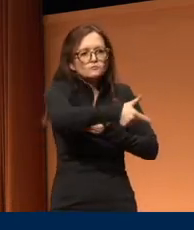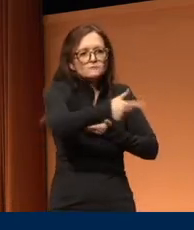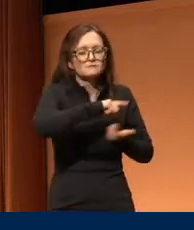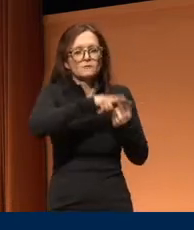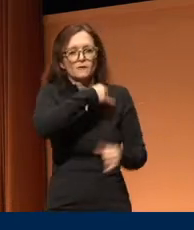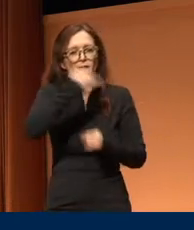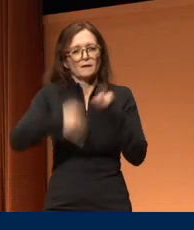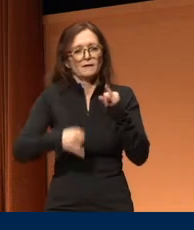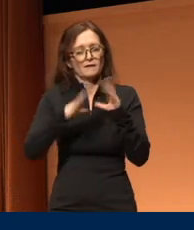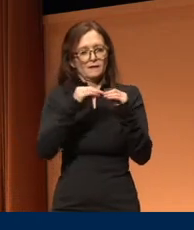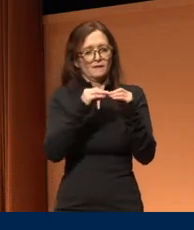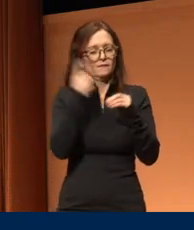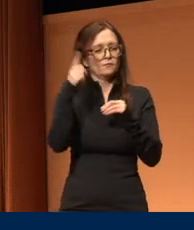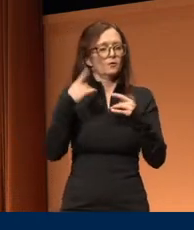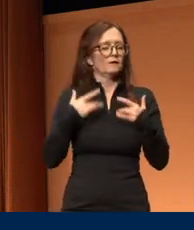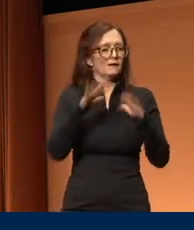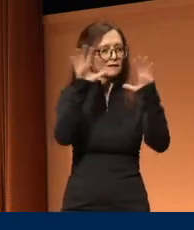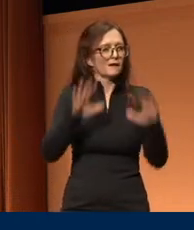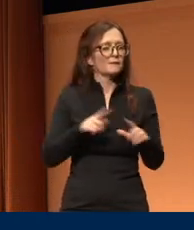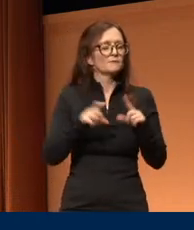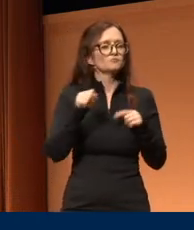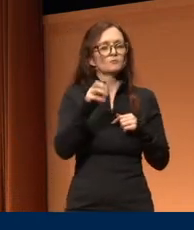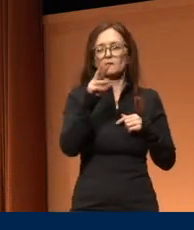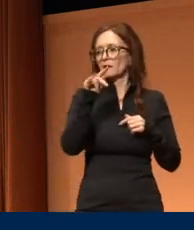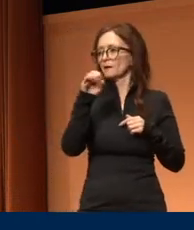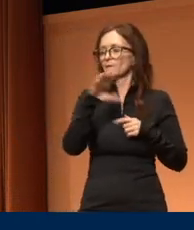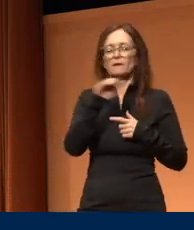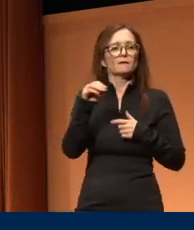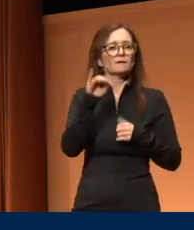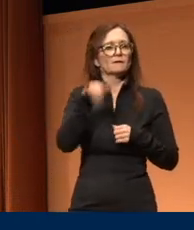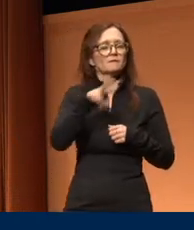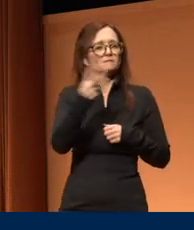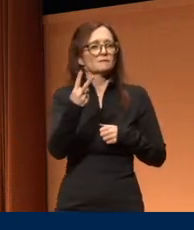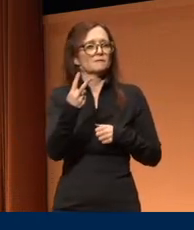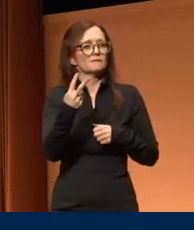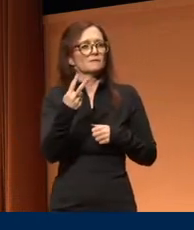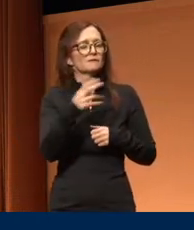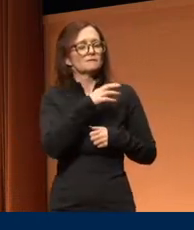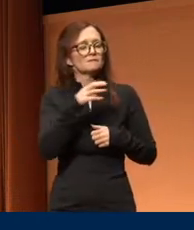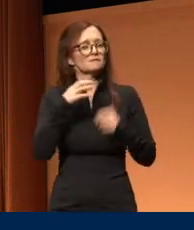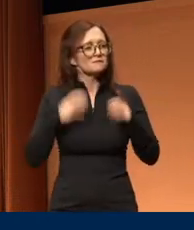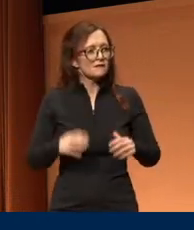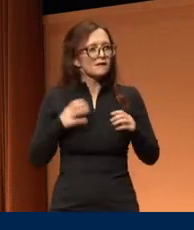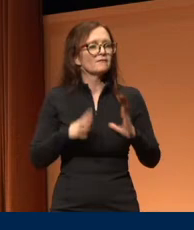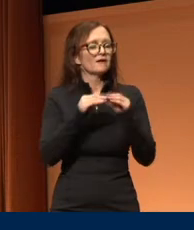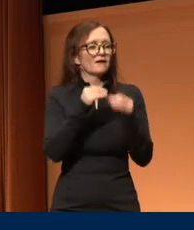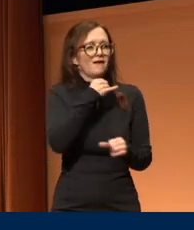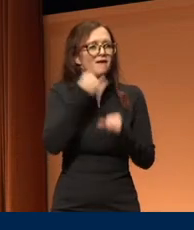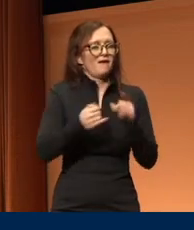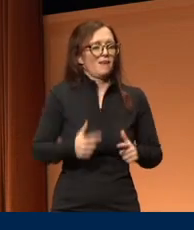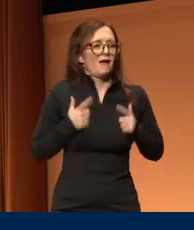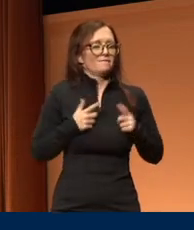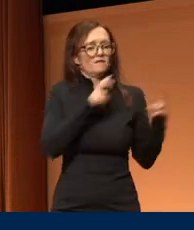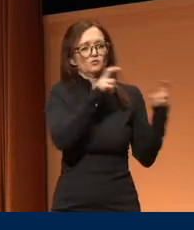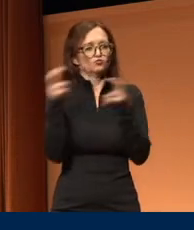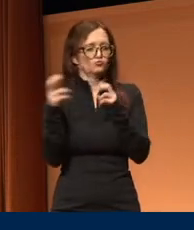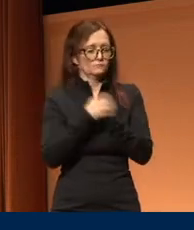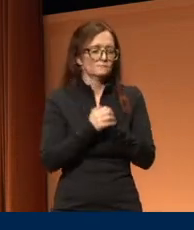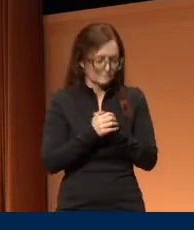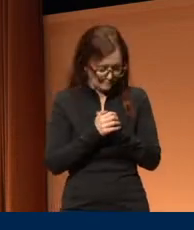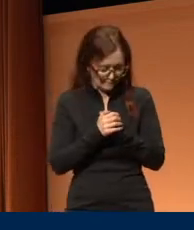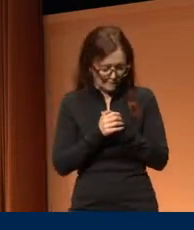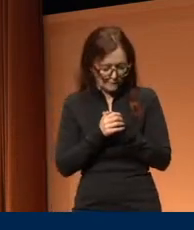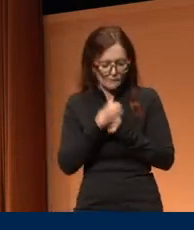Lest you think the Convention on Climate was an exception, let me give you evidence from the second one, the Citizens' Convention on End-of-Life Issues.